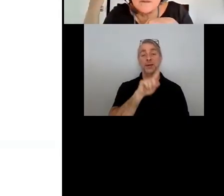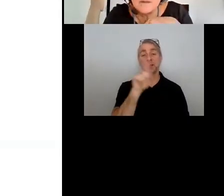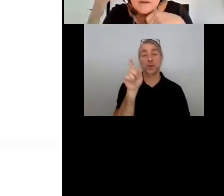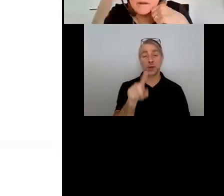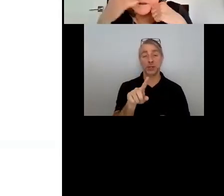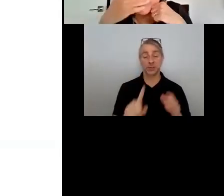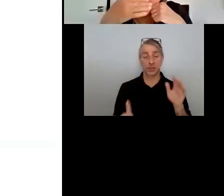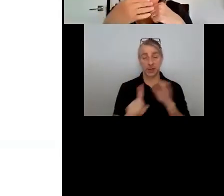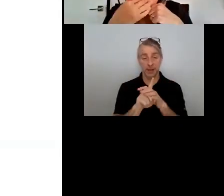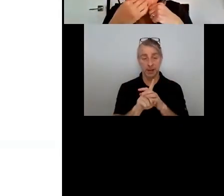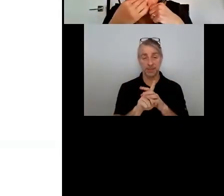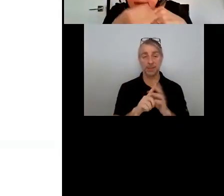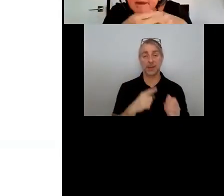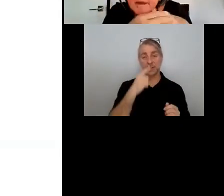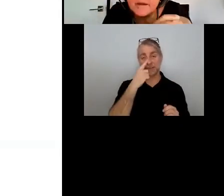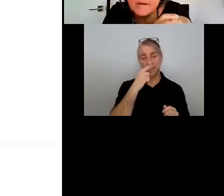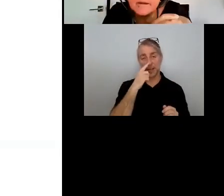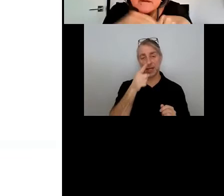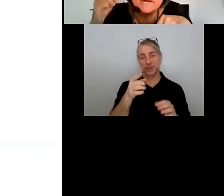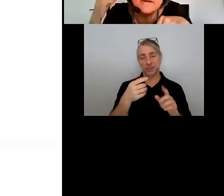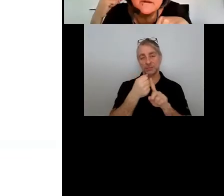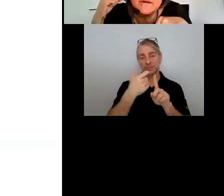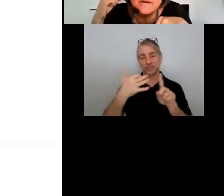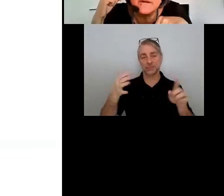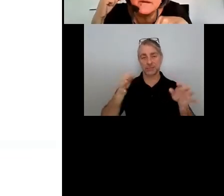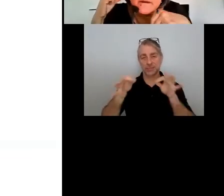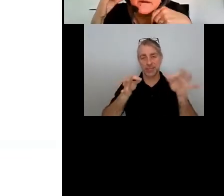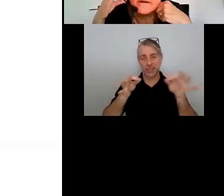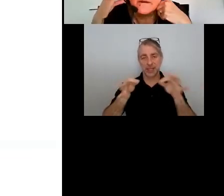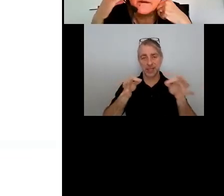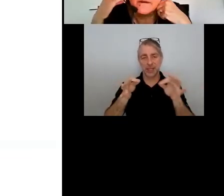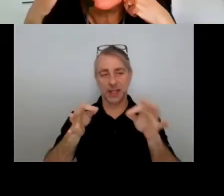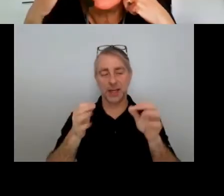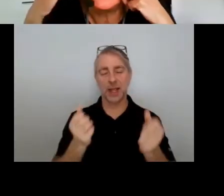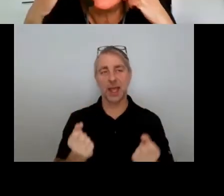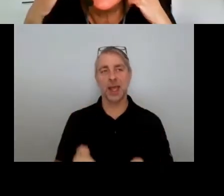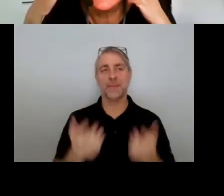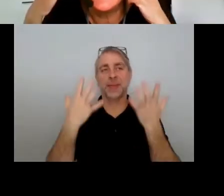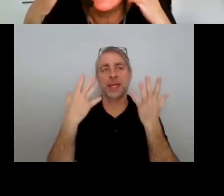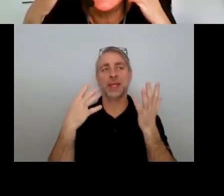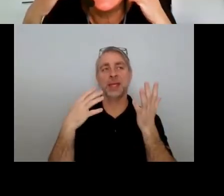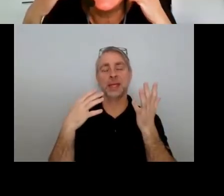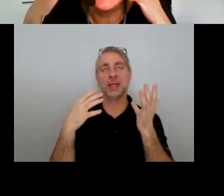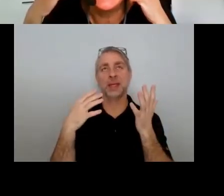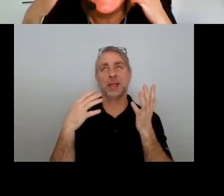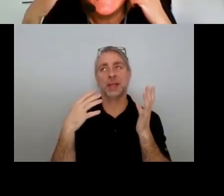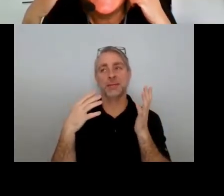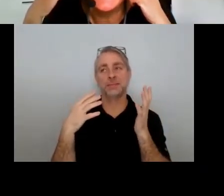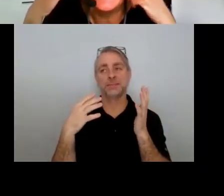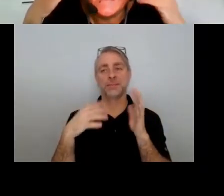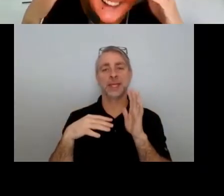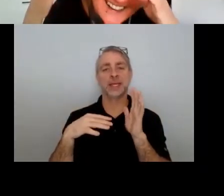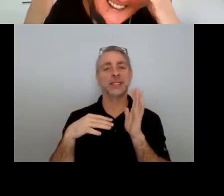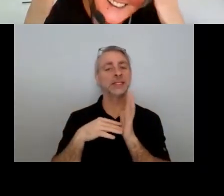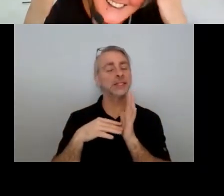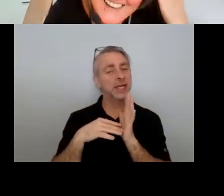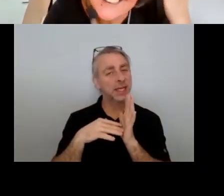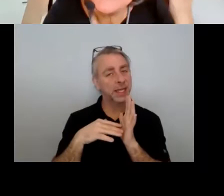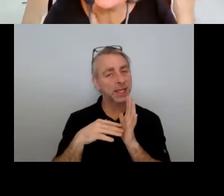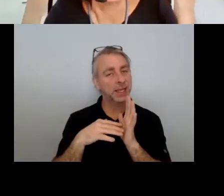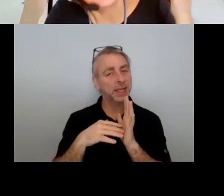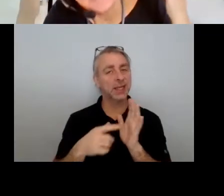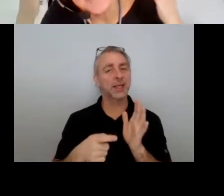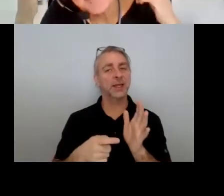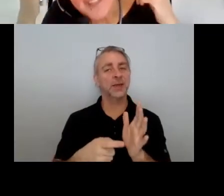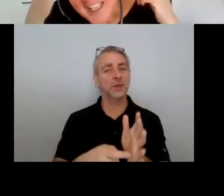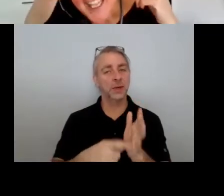can you speak a bit more about how many studies are necessary for a systematic